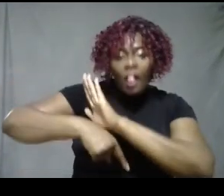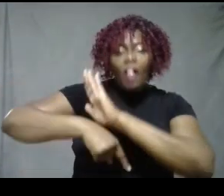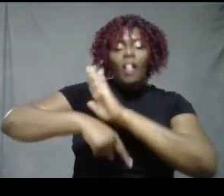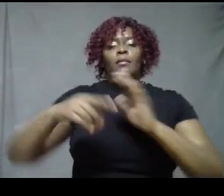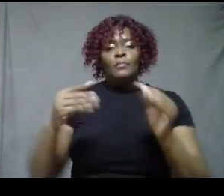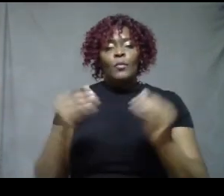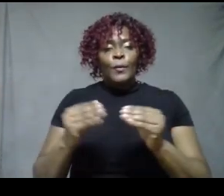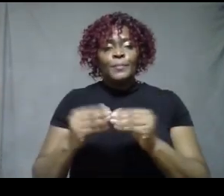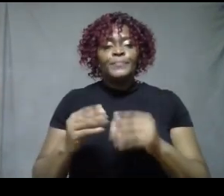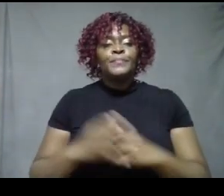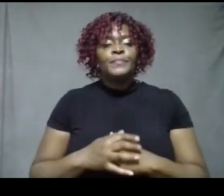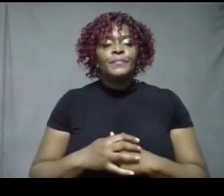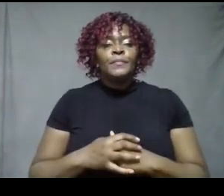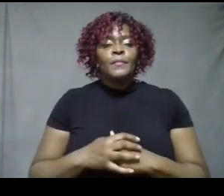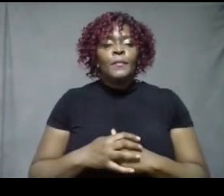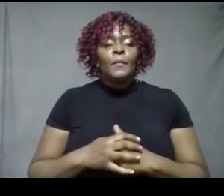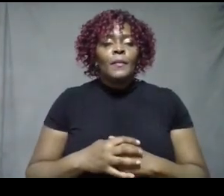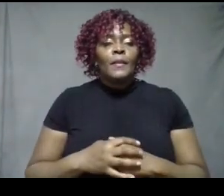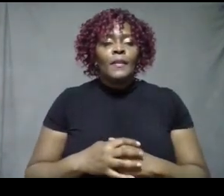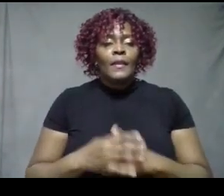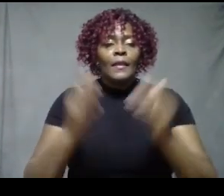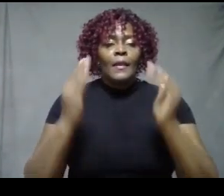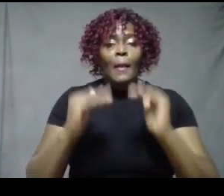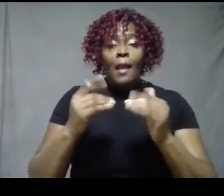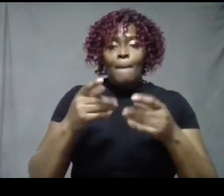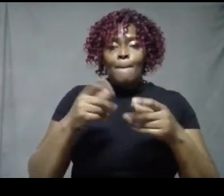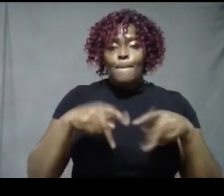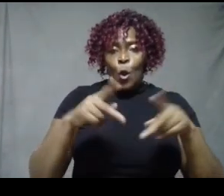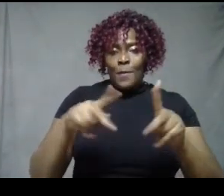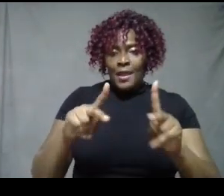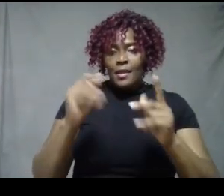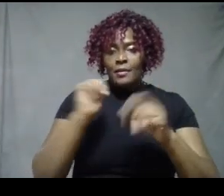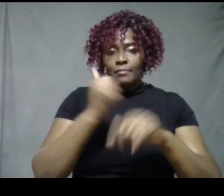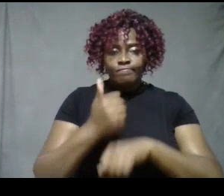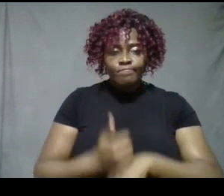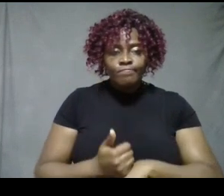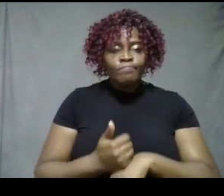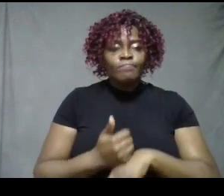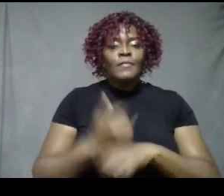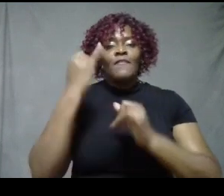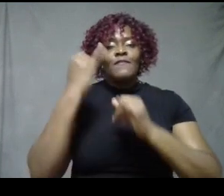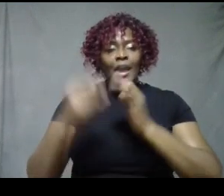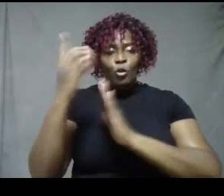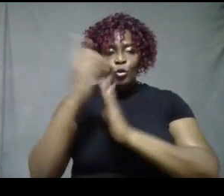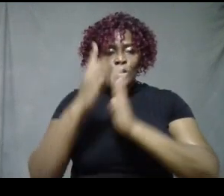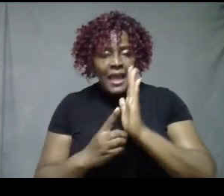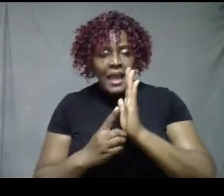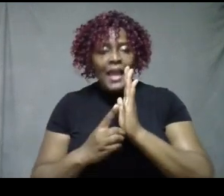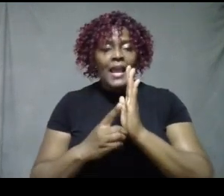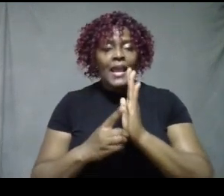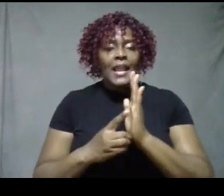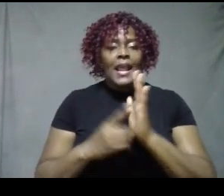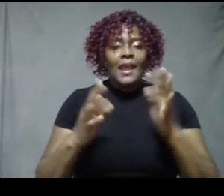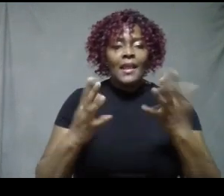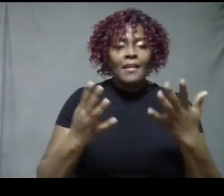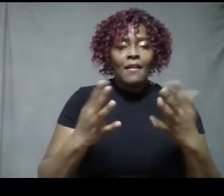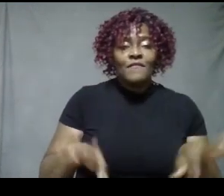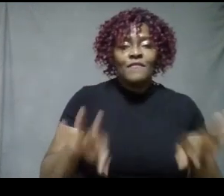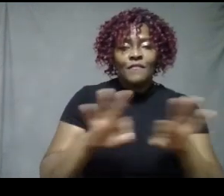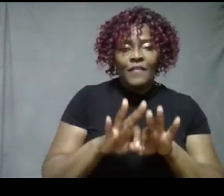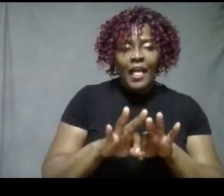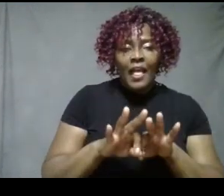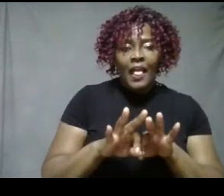direction. Permitting and final design, and then value engineering and resilience evaluation.